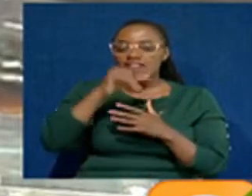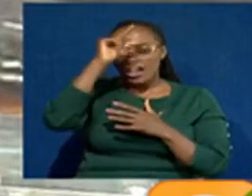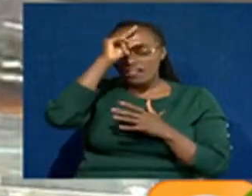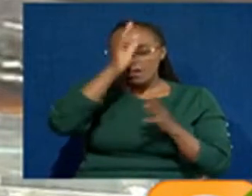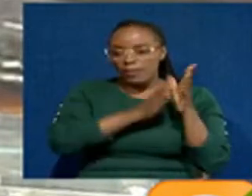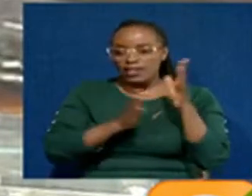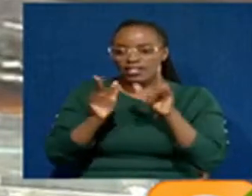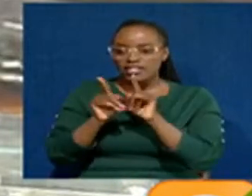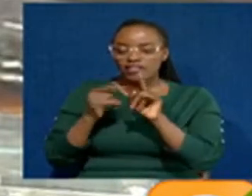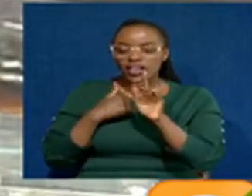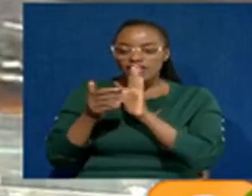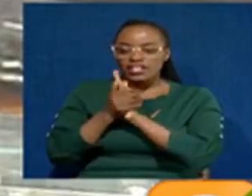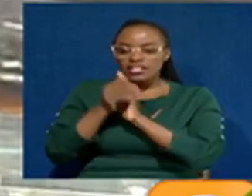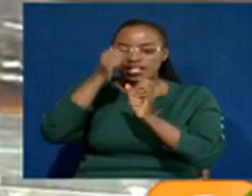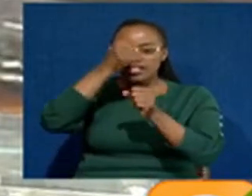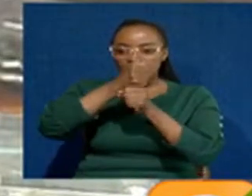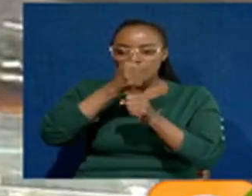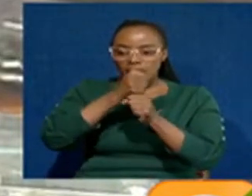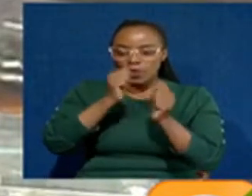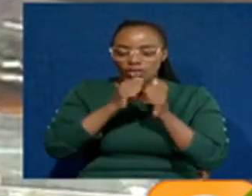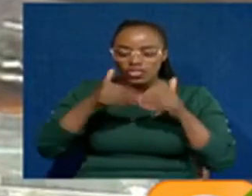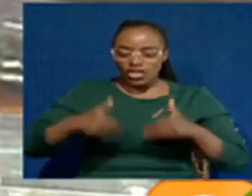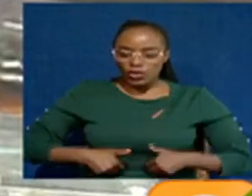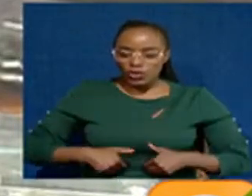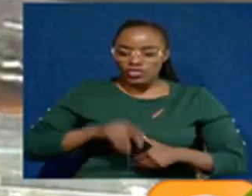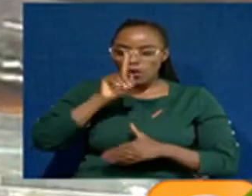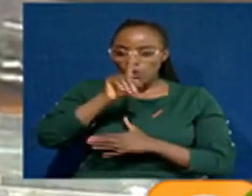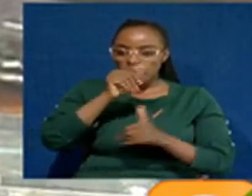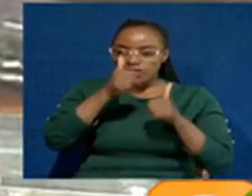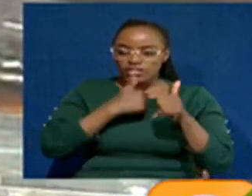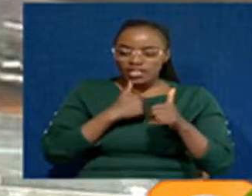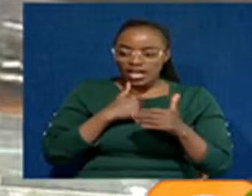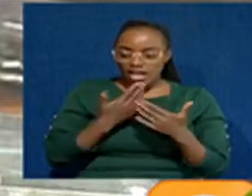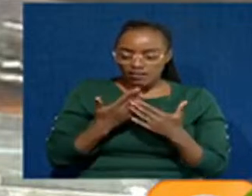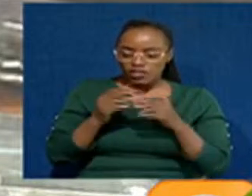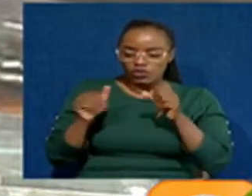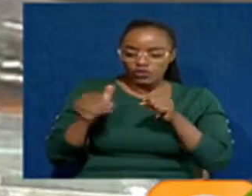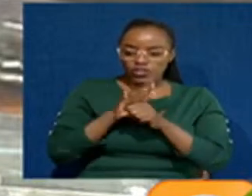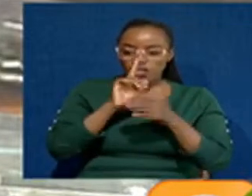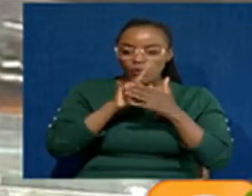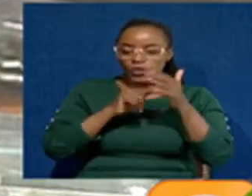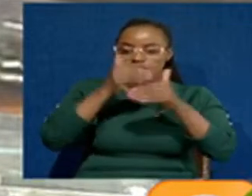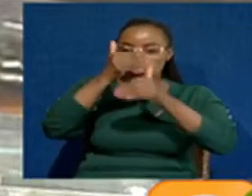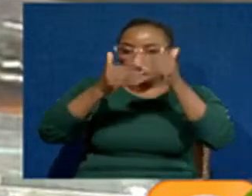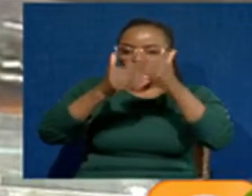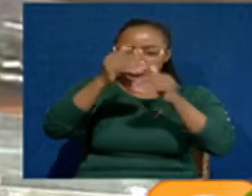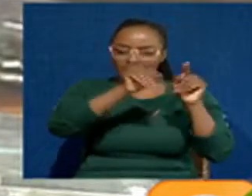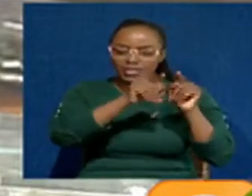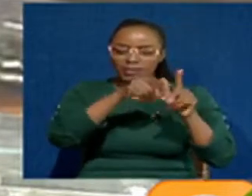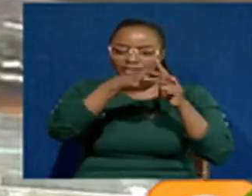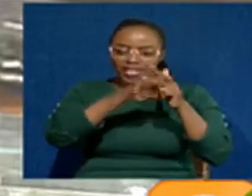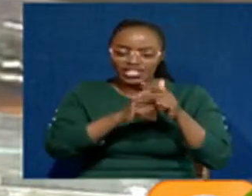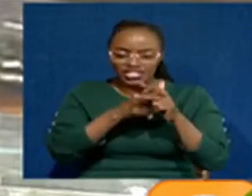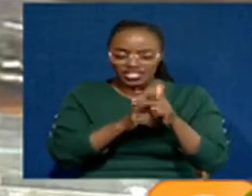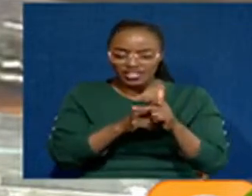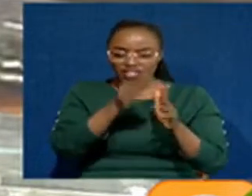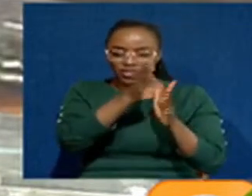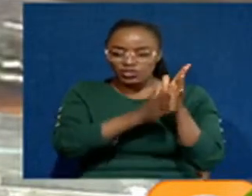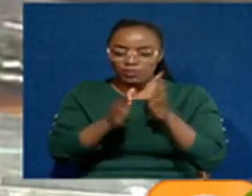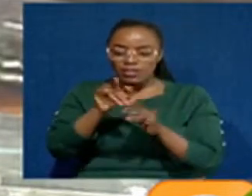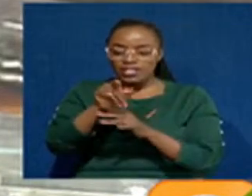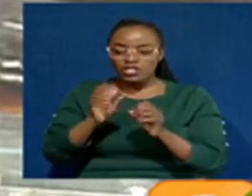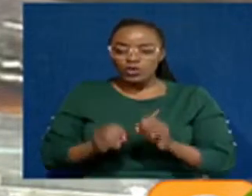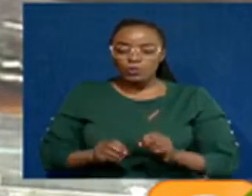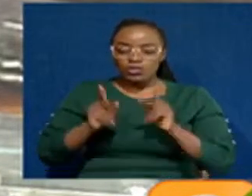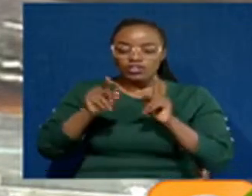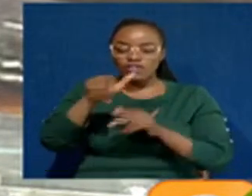export skilled labor, especially among the youth. One of the fields Germany looks to fill is construction and engineering. To prepare for such